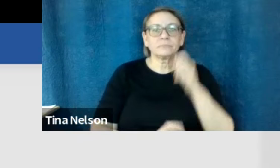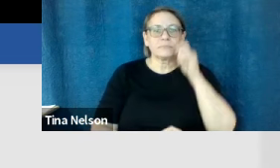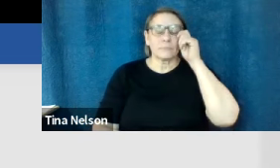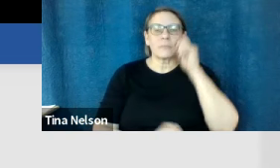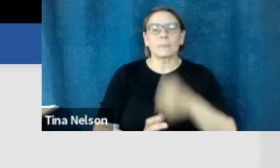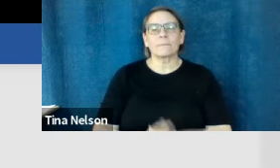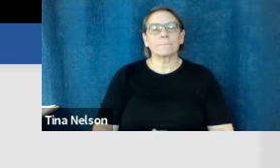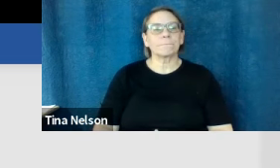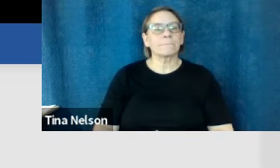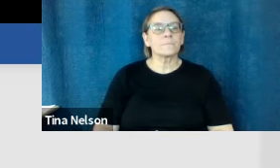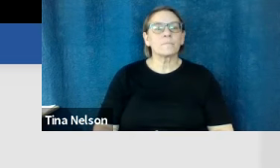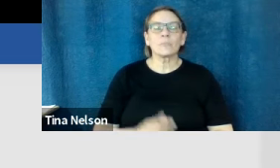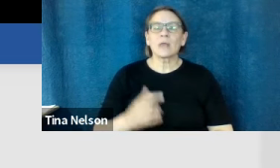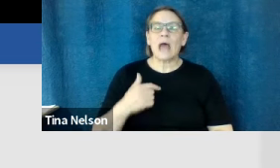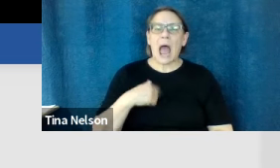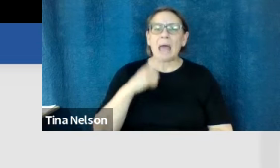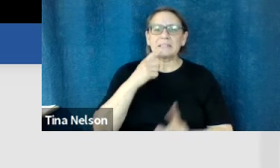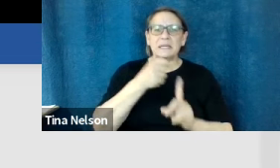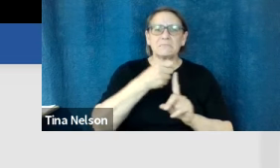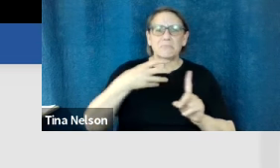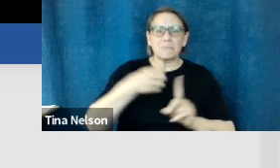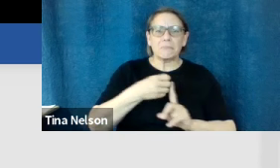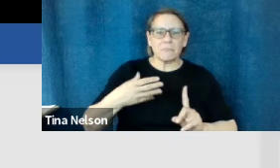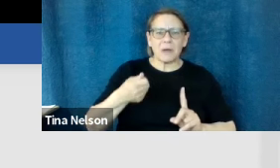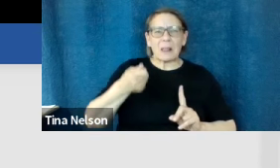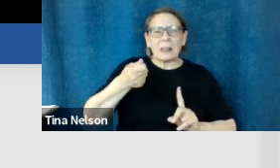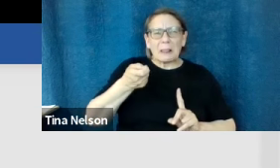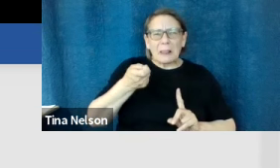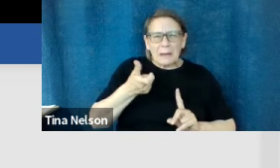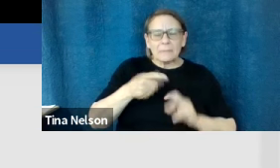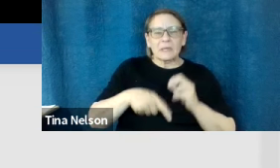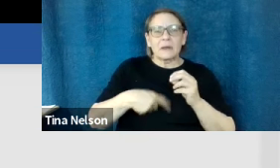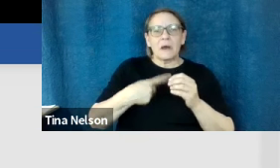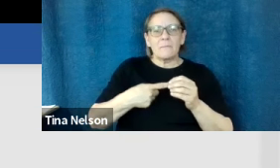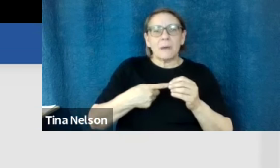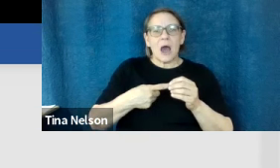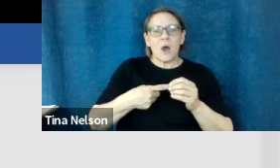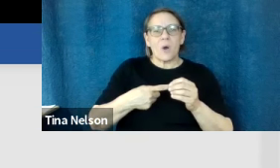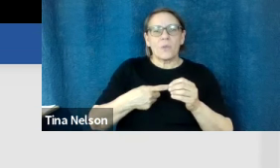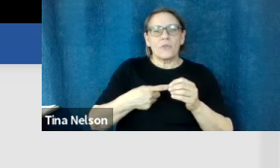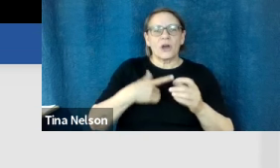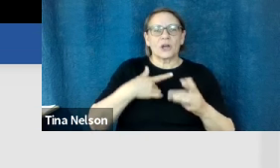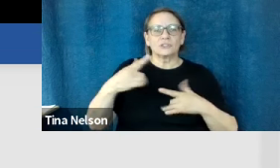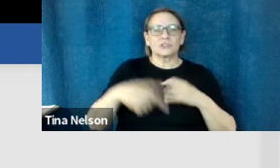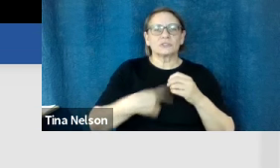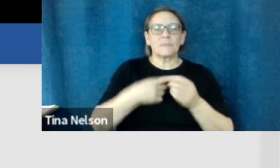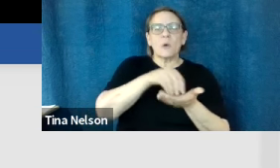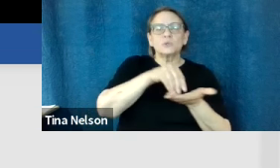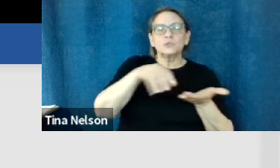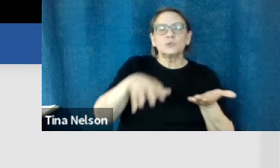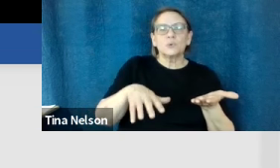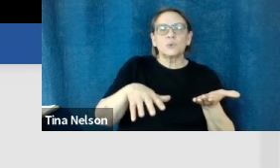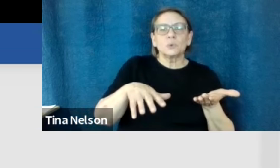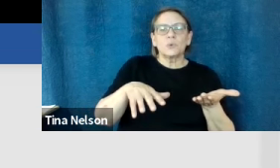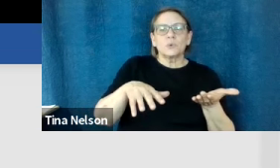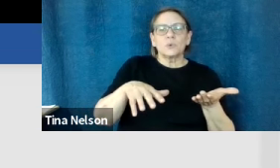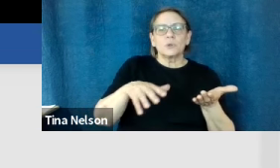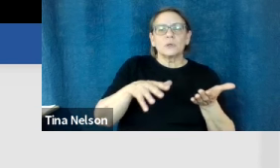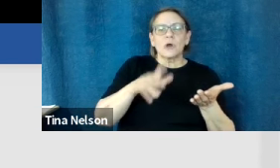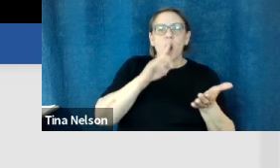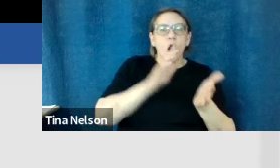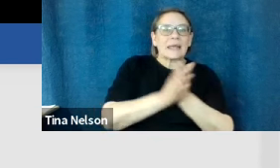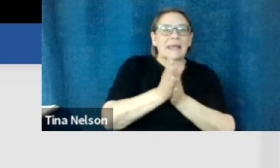I did call out a few parts talking about the contentions around students are eager to